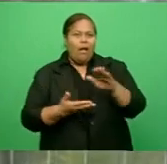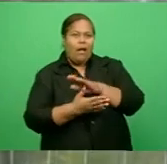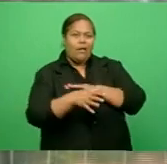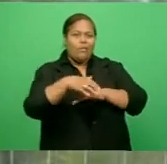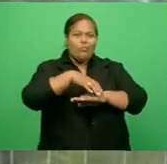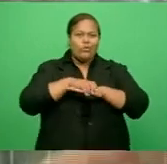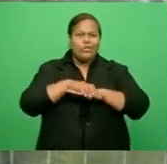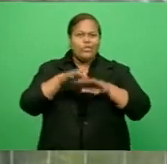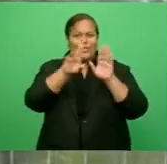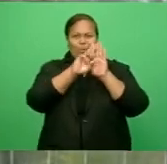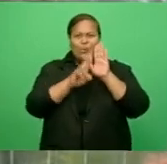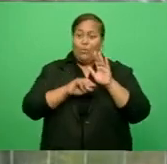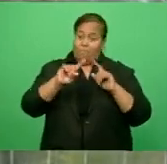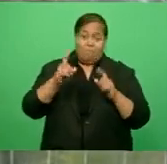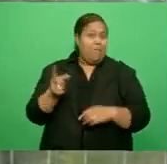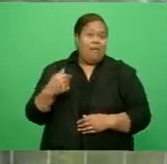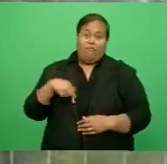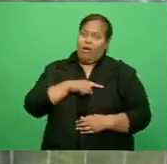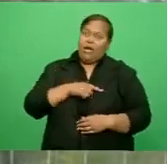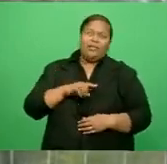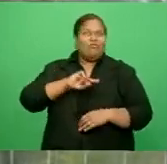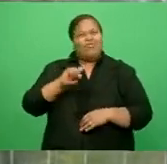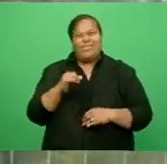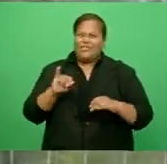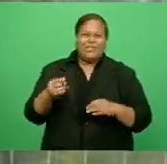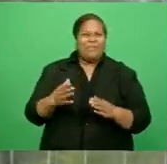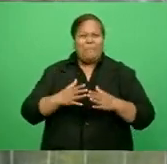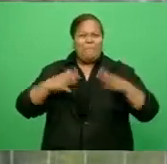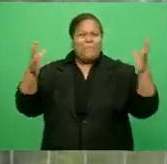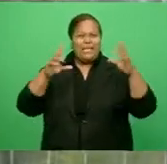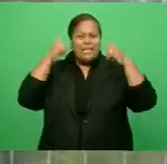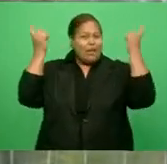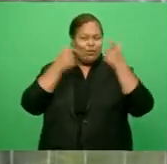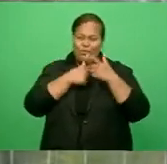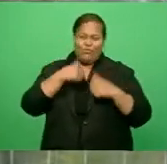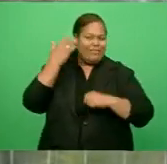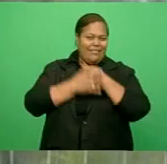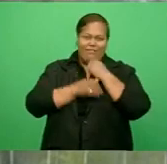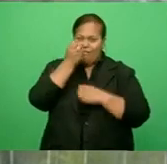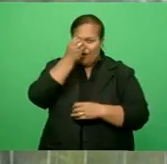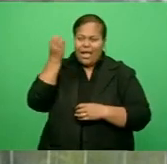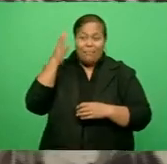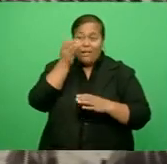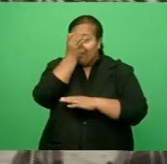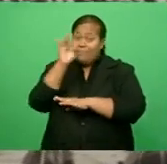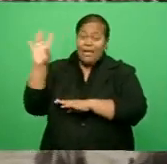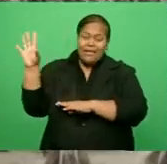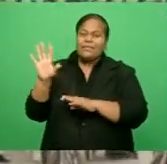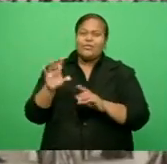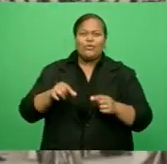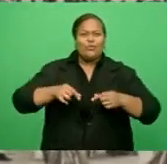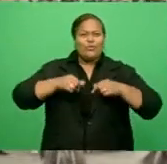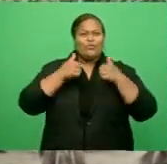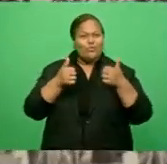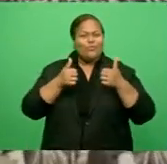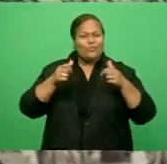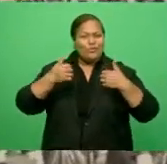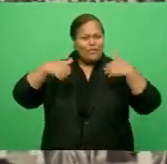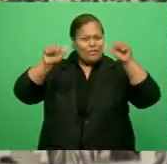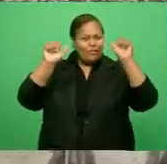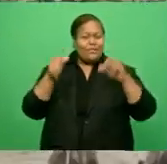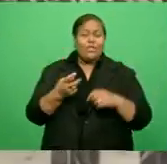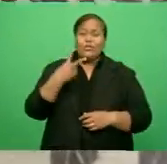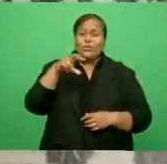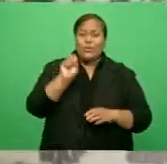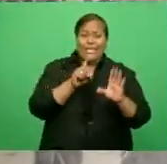it was just a big celebration we will never forget, and we knew independence was a great achievement. After spending over 20 years